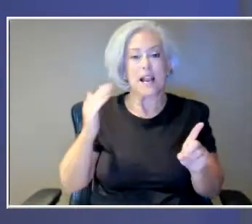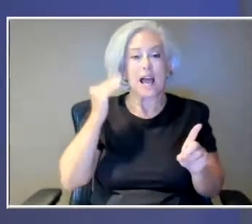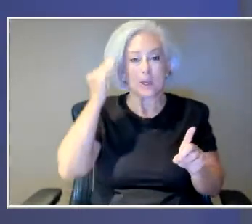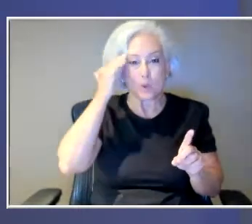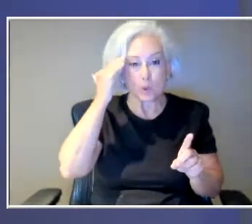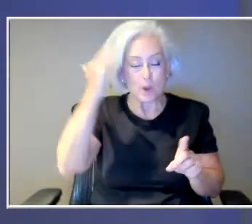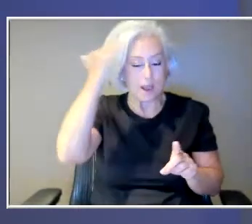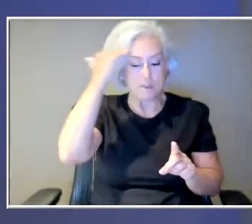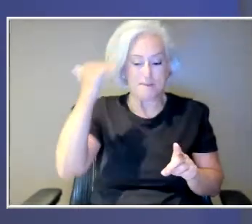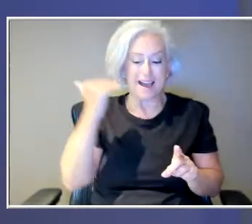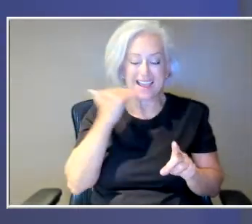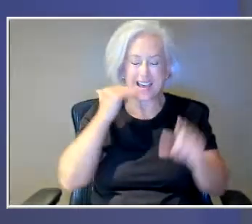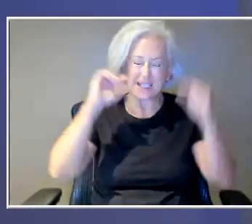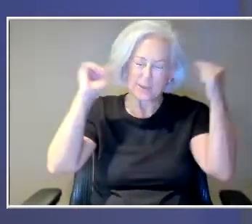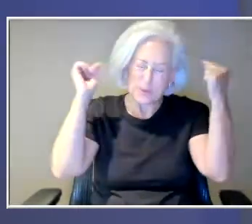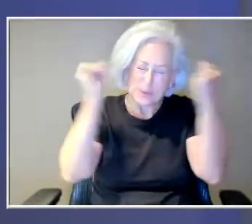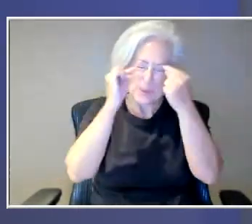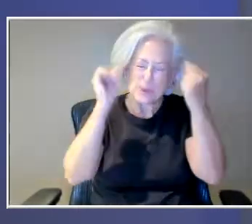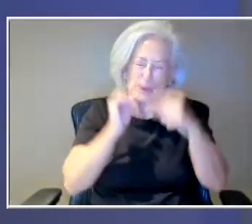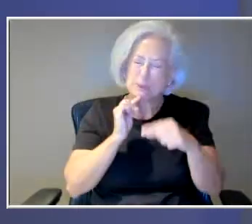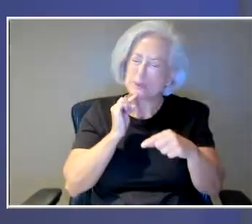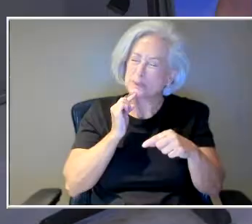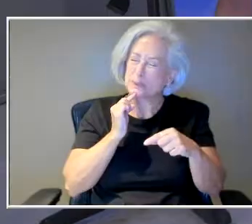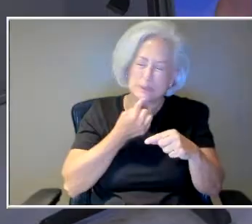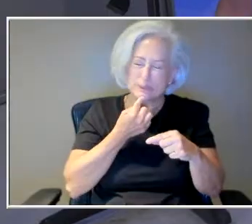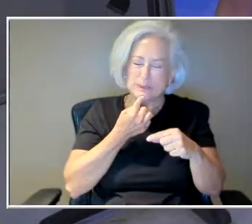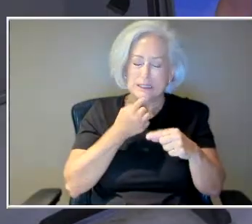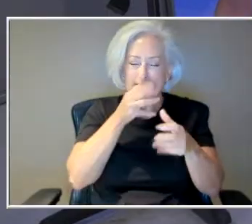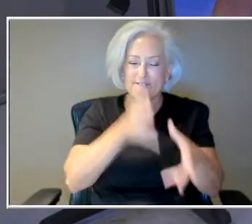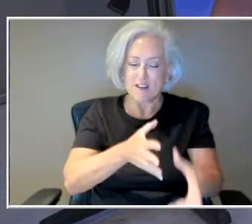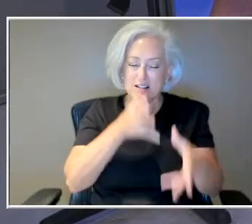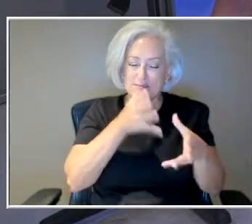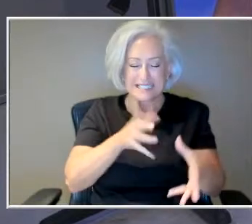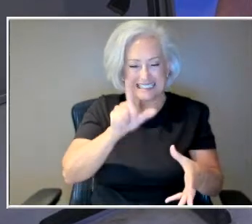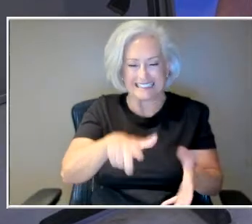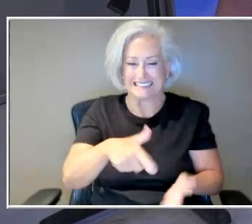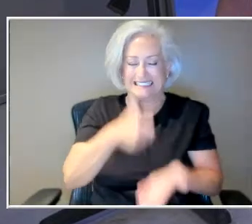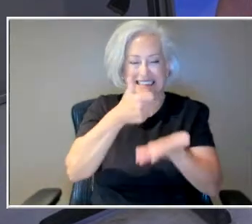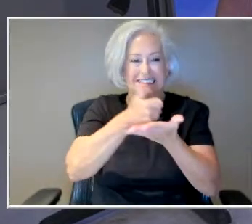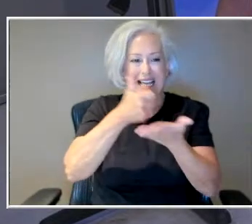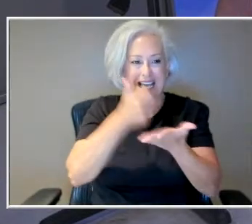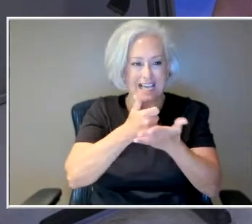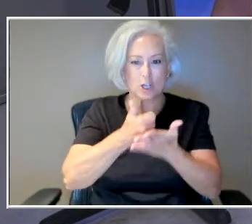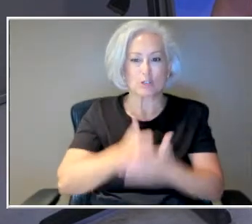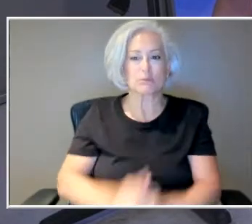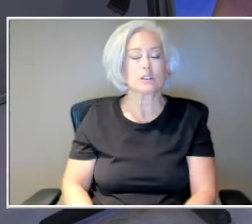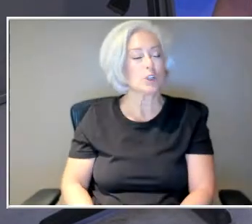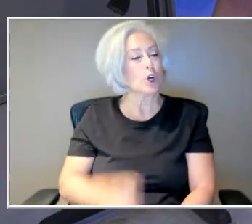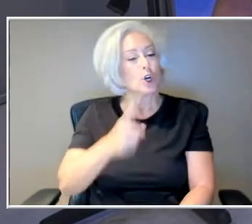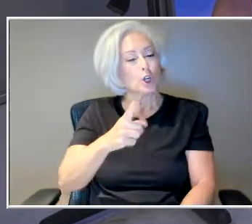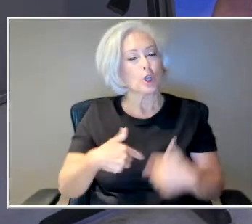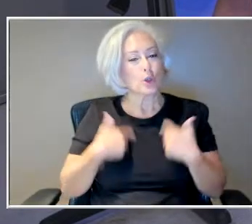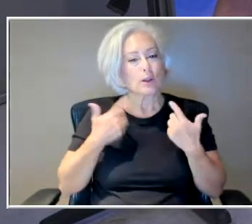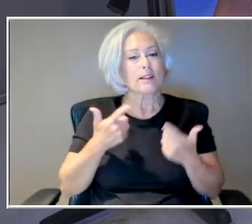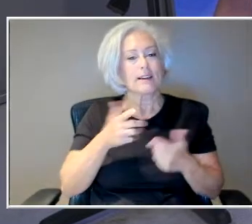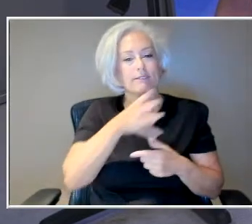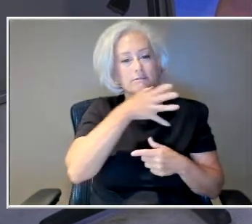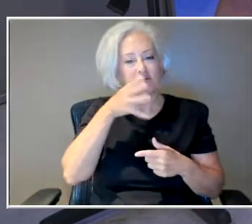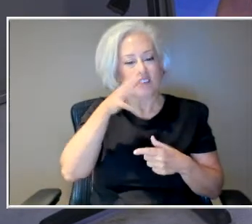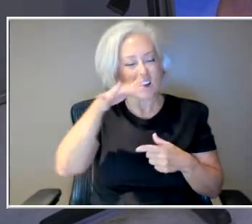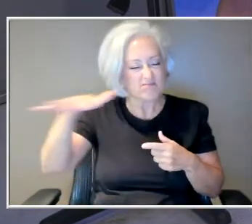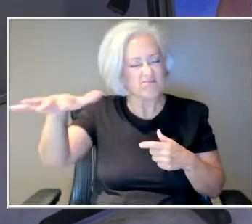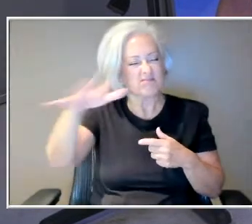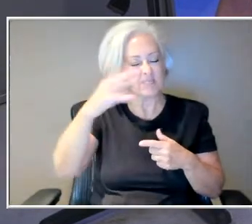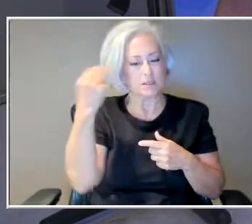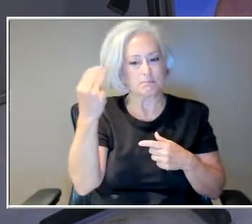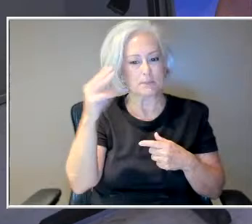vomiting, and I needed some relief so at that point. Yeah, and you live in rural Missouri, so you go to the emergency department. Did they treat the